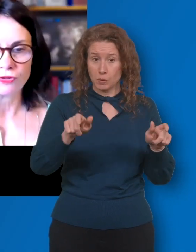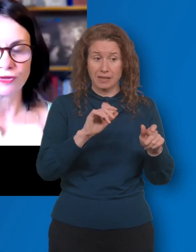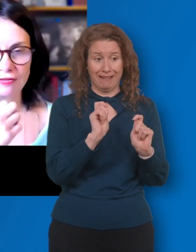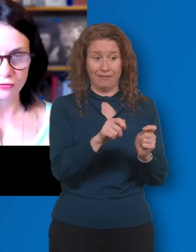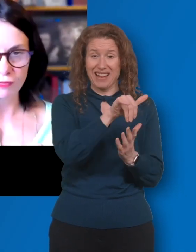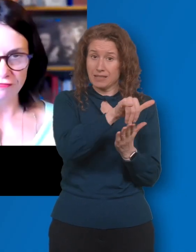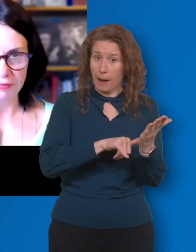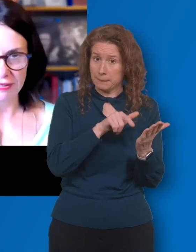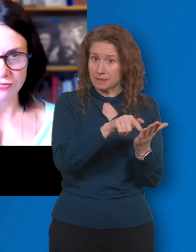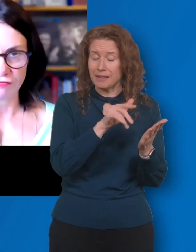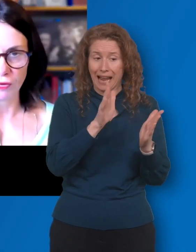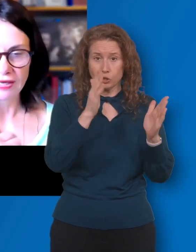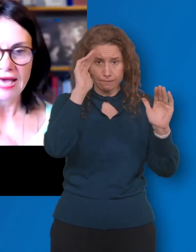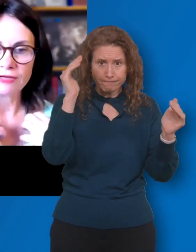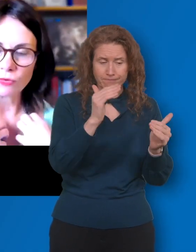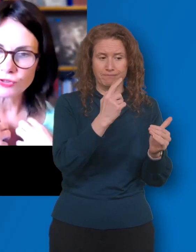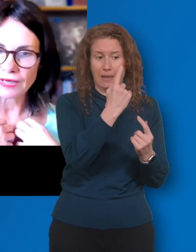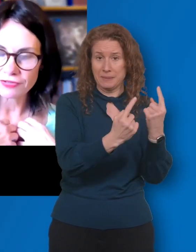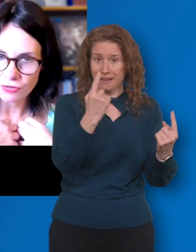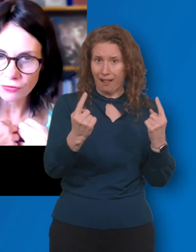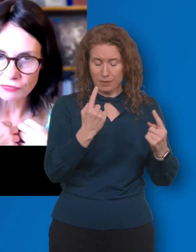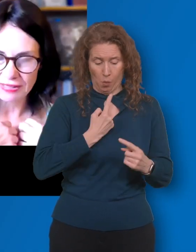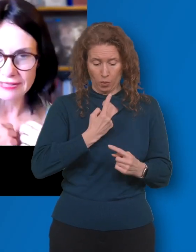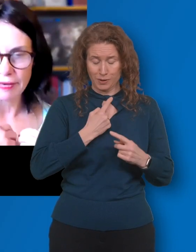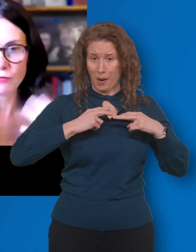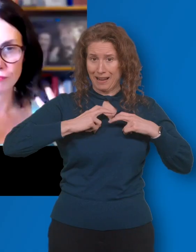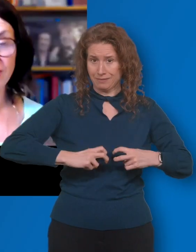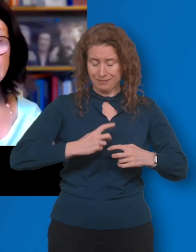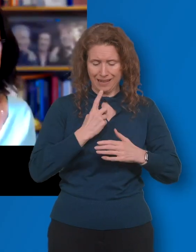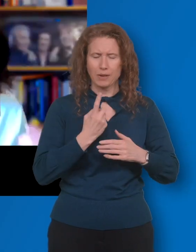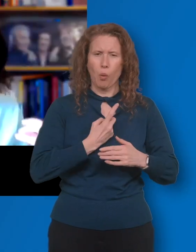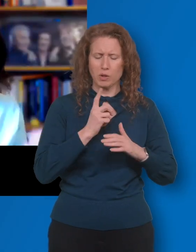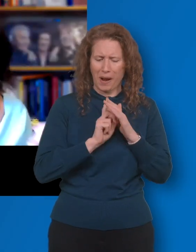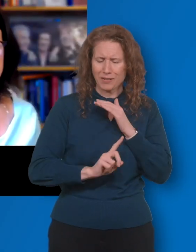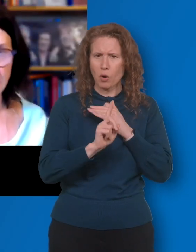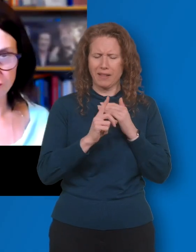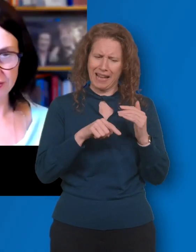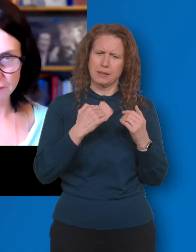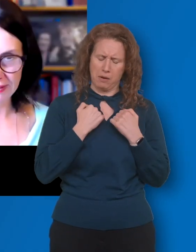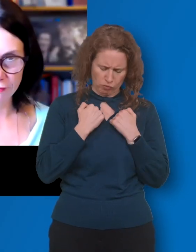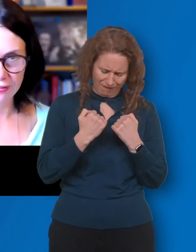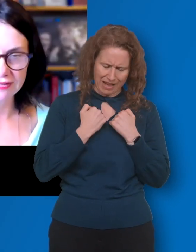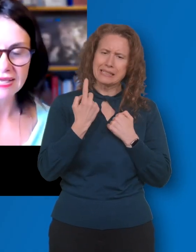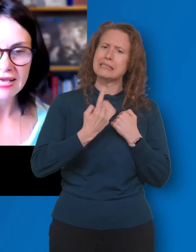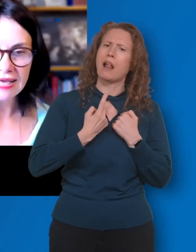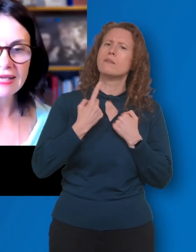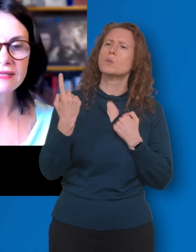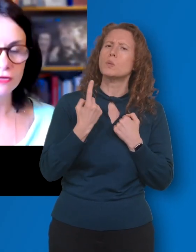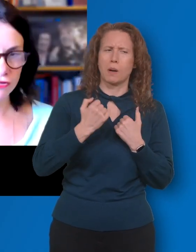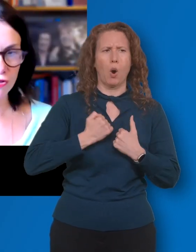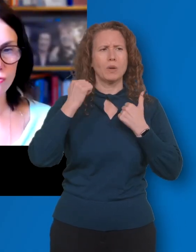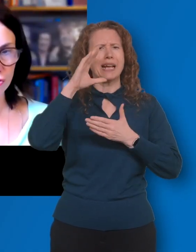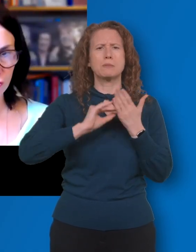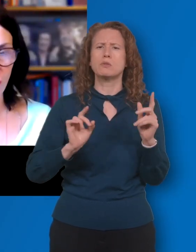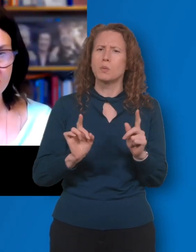an autoethnographic piece of work. And autoethnography is about reflecting on your self-experience in